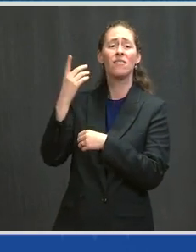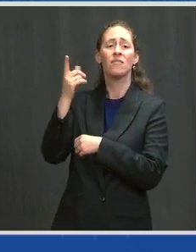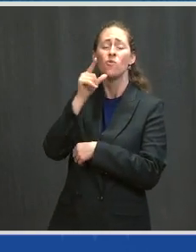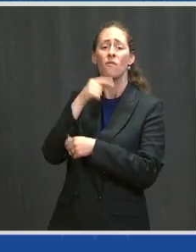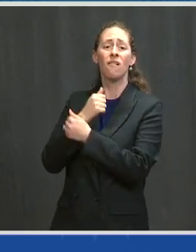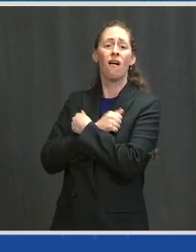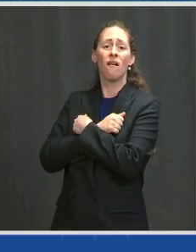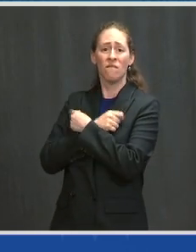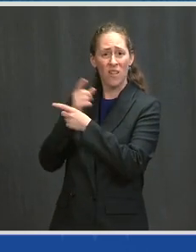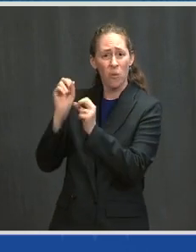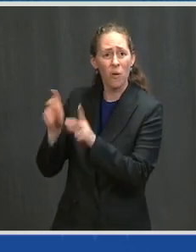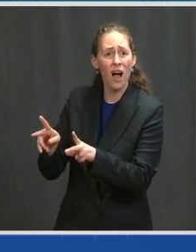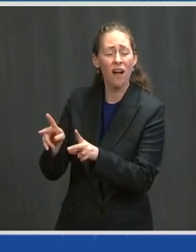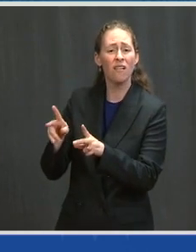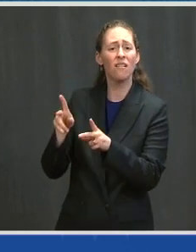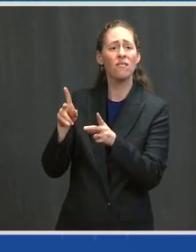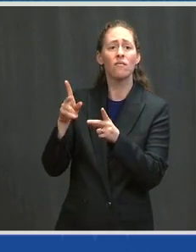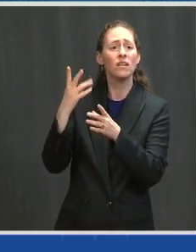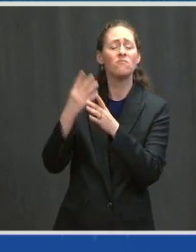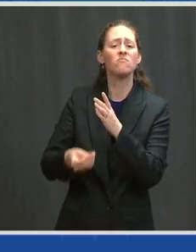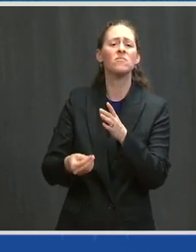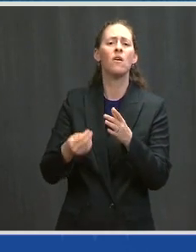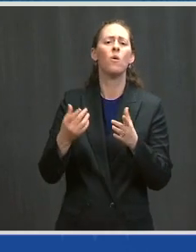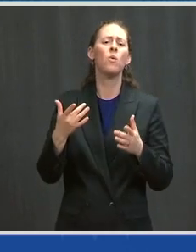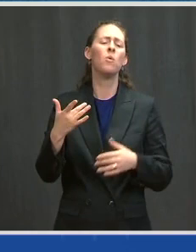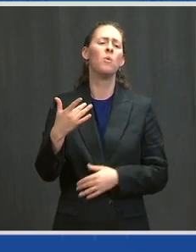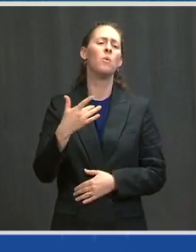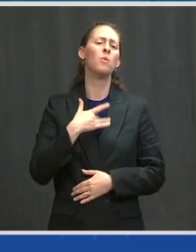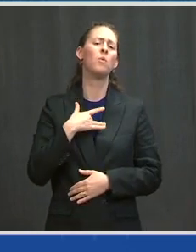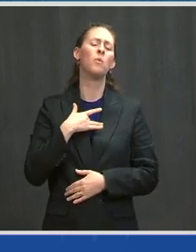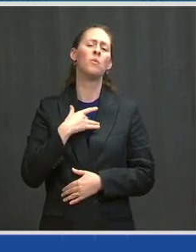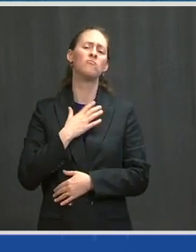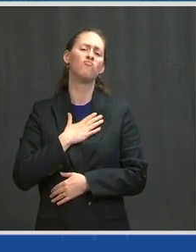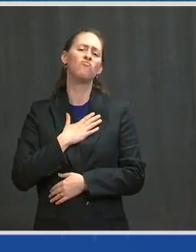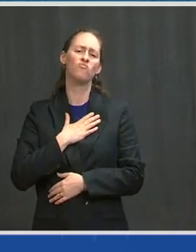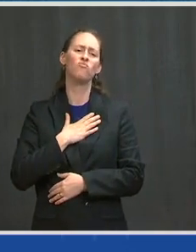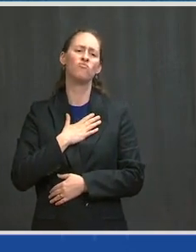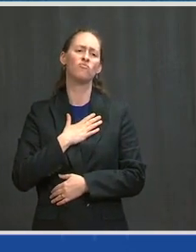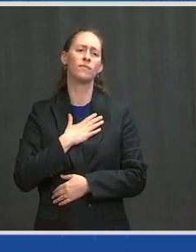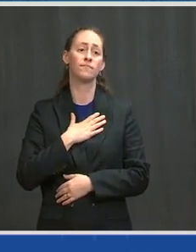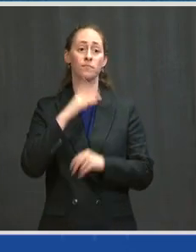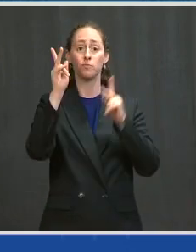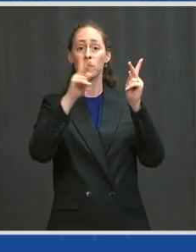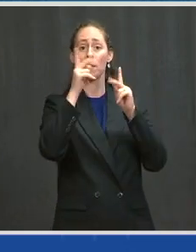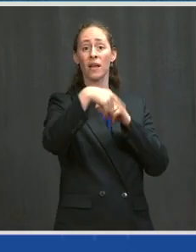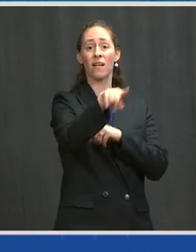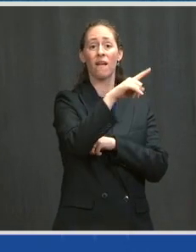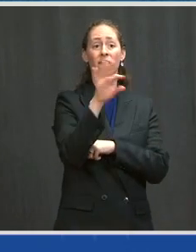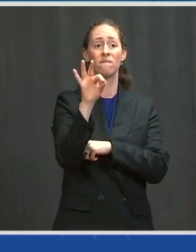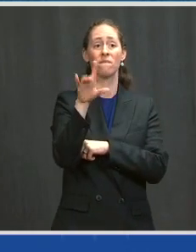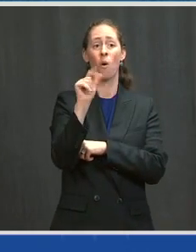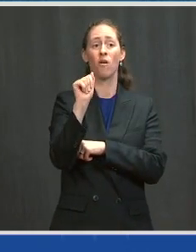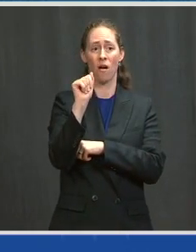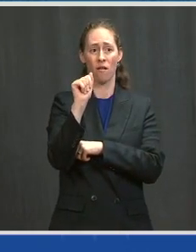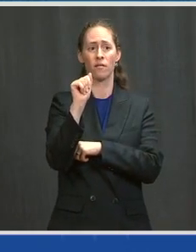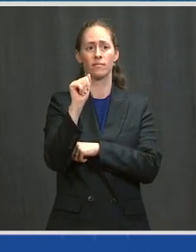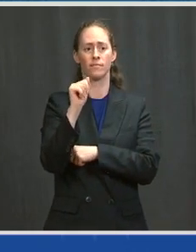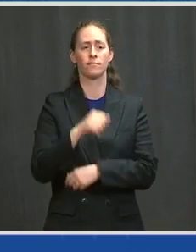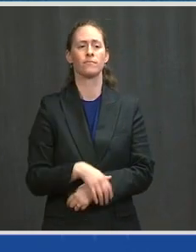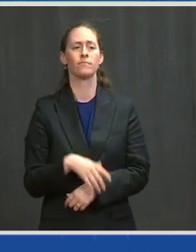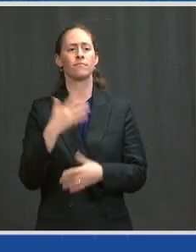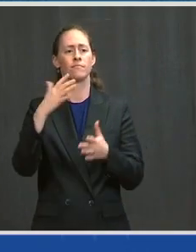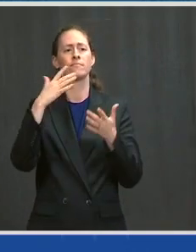heart goes out to them. And the people of Florida, I've spoken to Debbie Wasserman Schultz. I've spoken